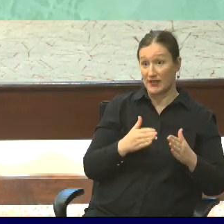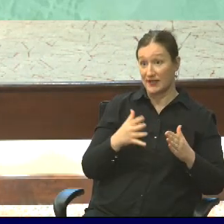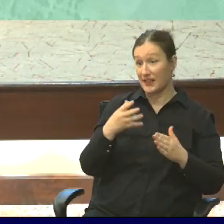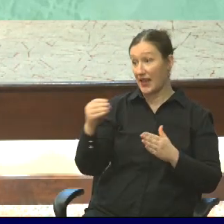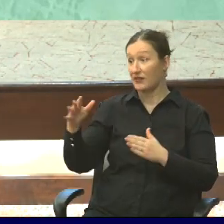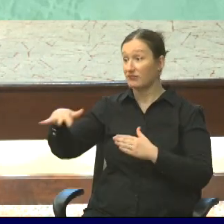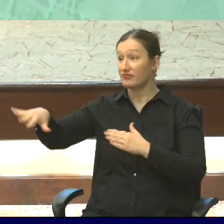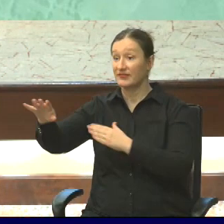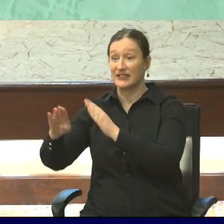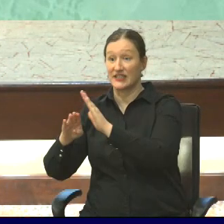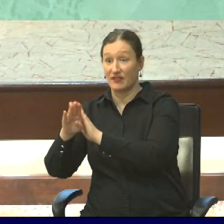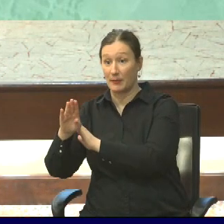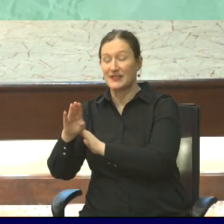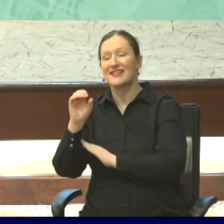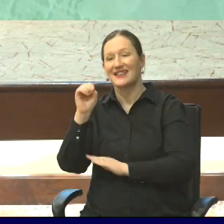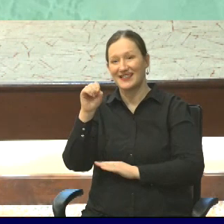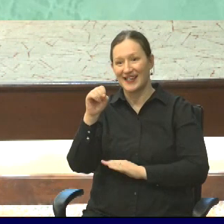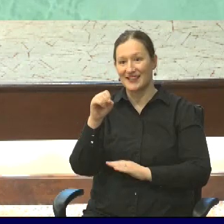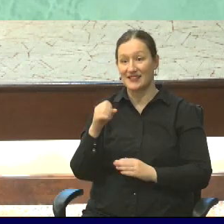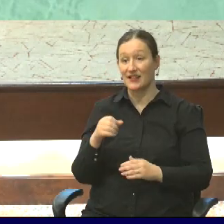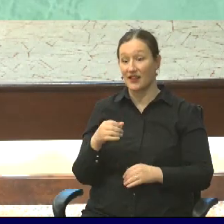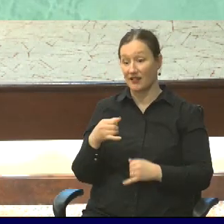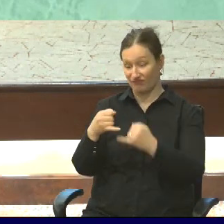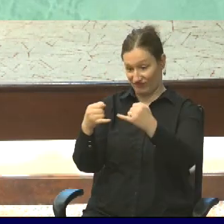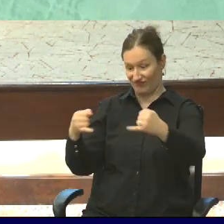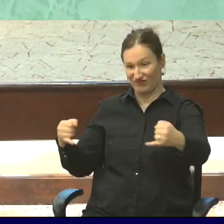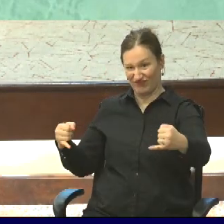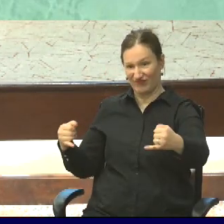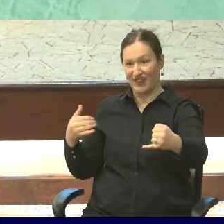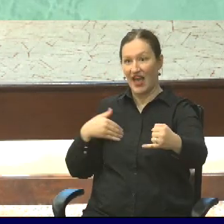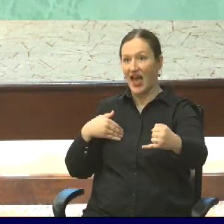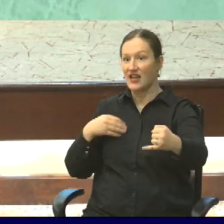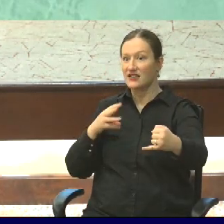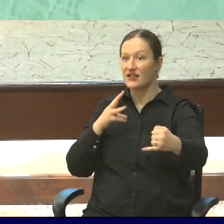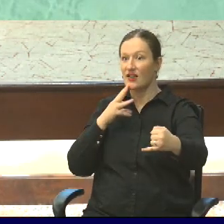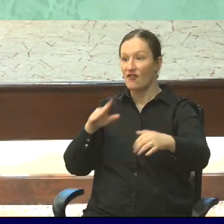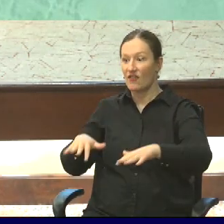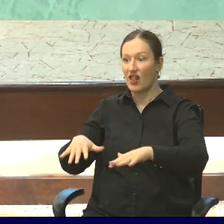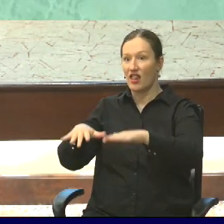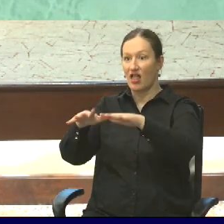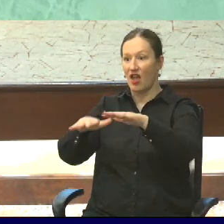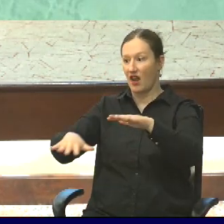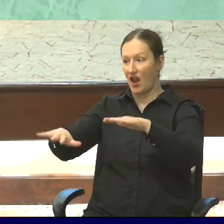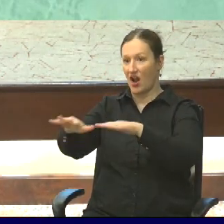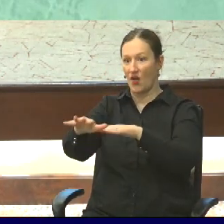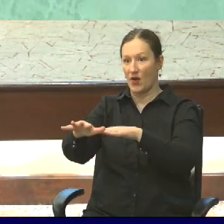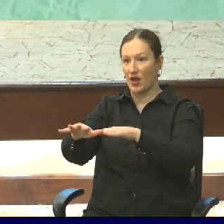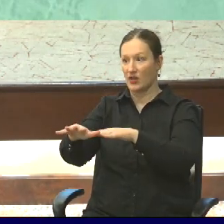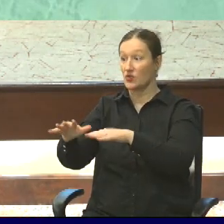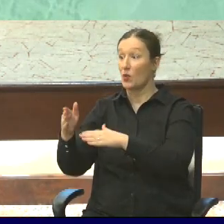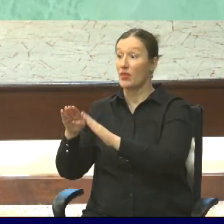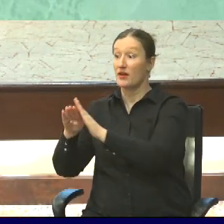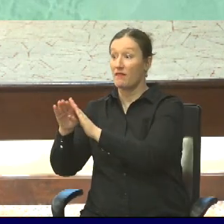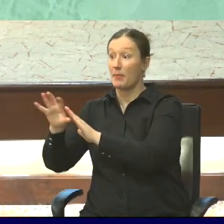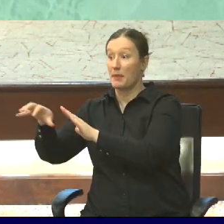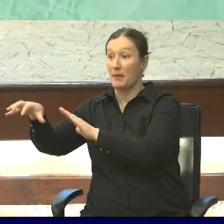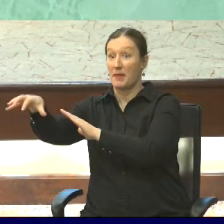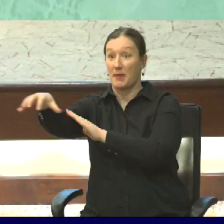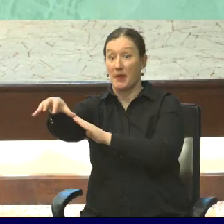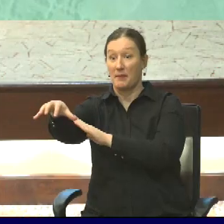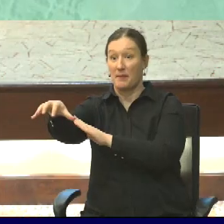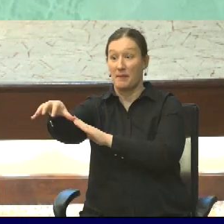Flat Creek runs through there and has a floodplain, so a lot of the development, even the development that's occurring on these lots will